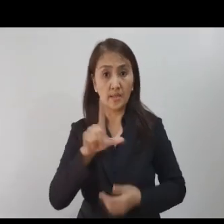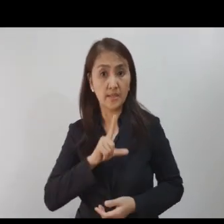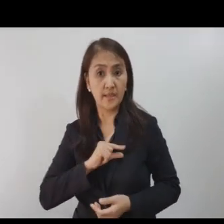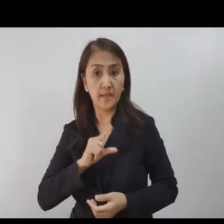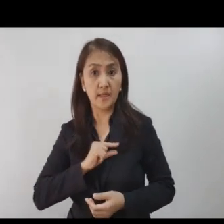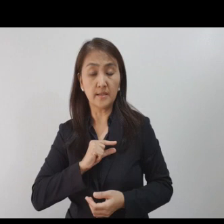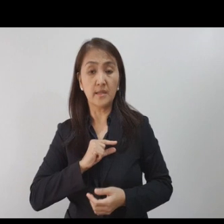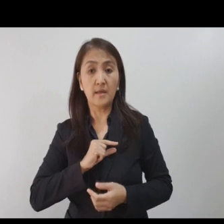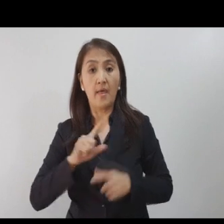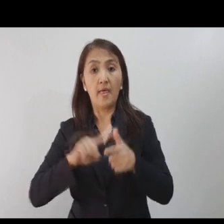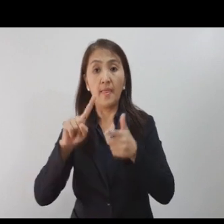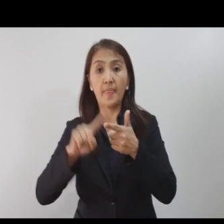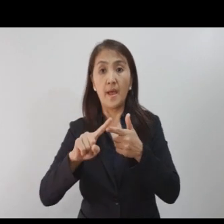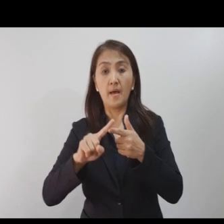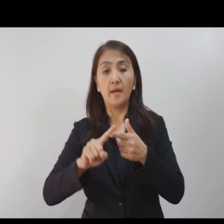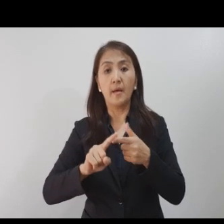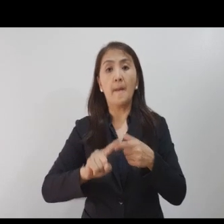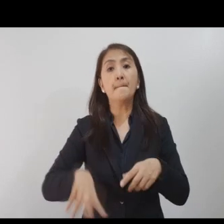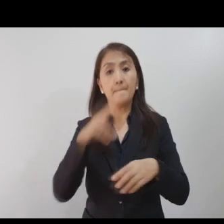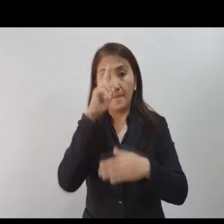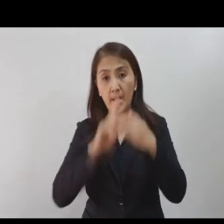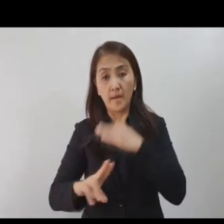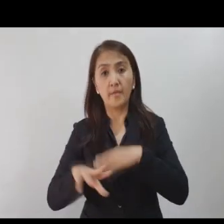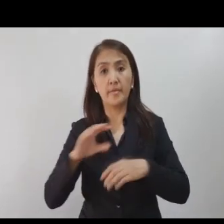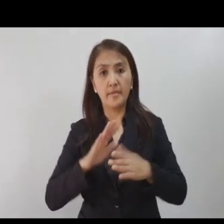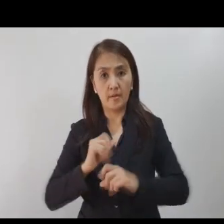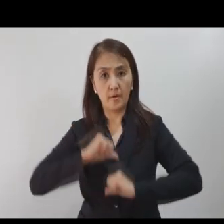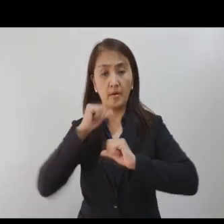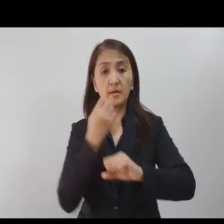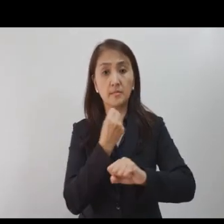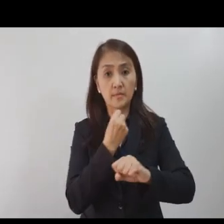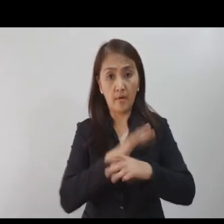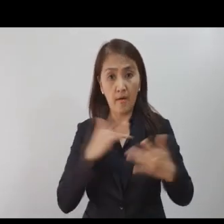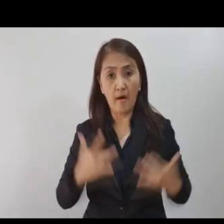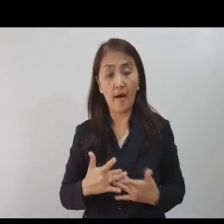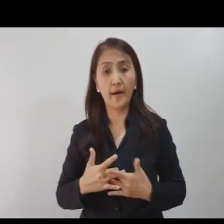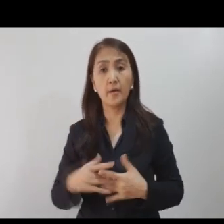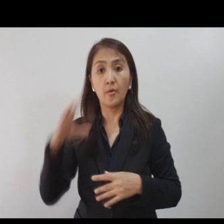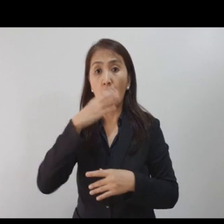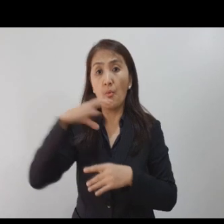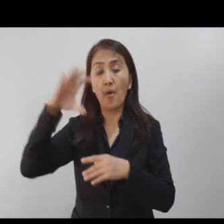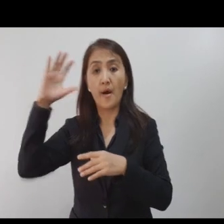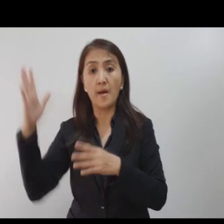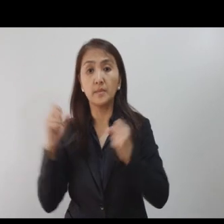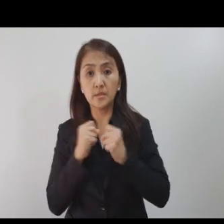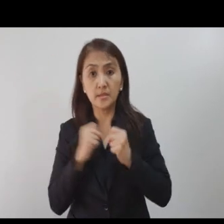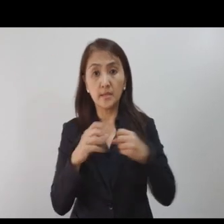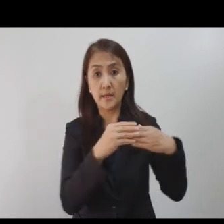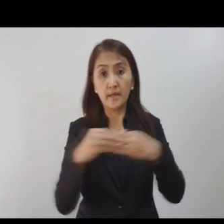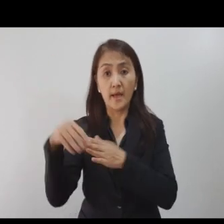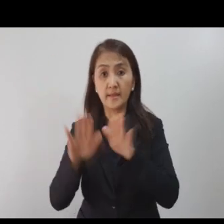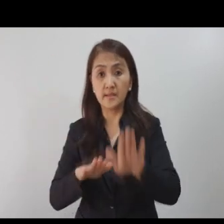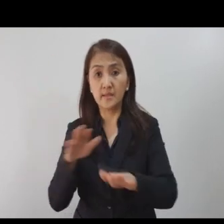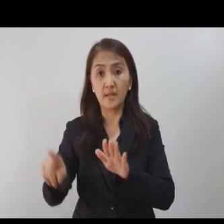the stains of guilt away. Bend the stubborn heart and will, melt the frozen, warm the chill,